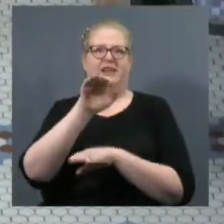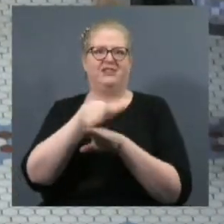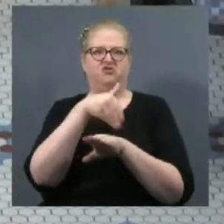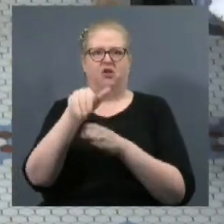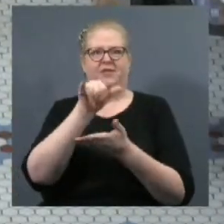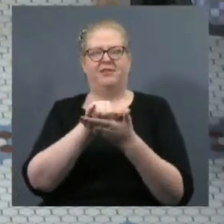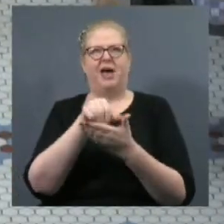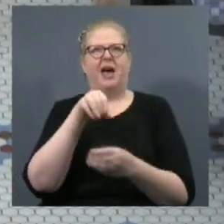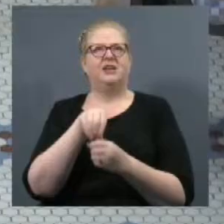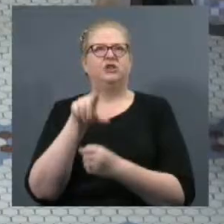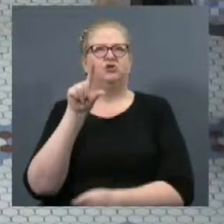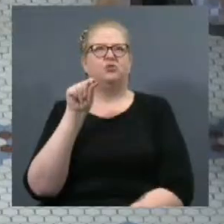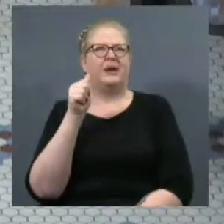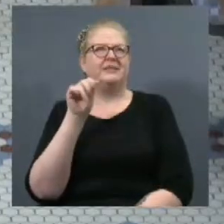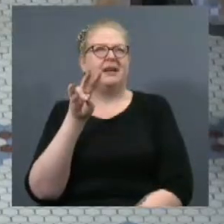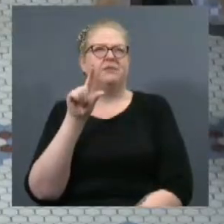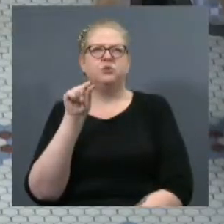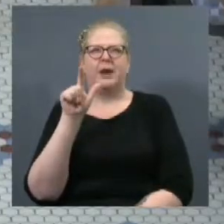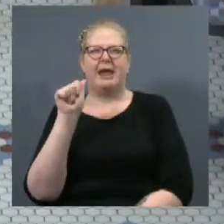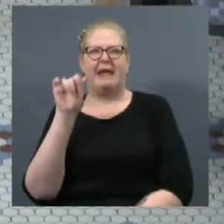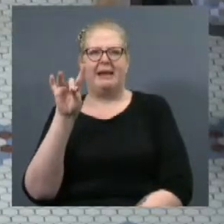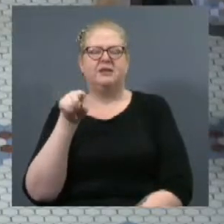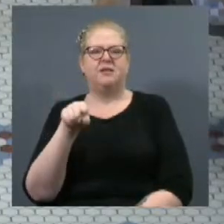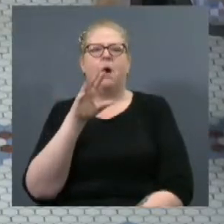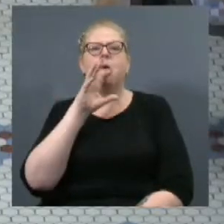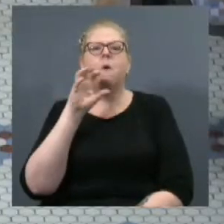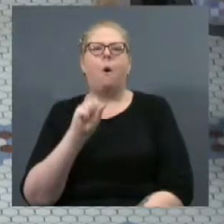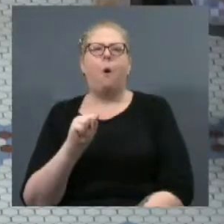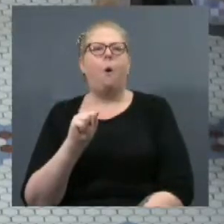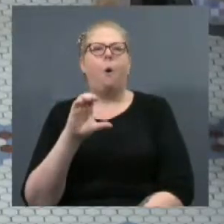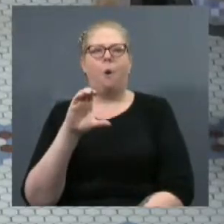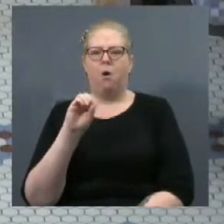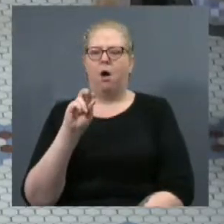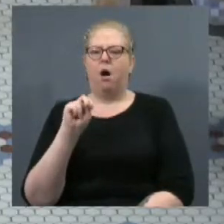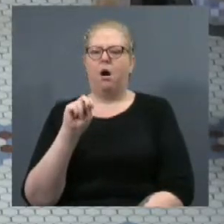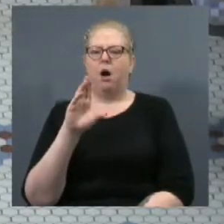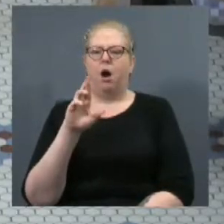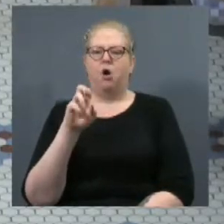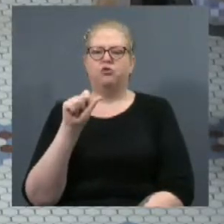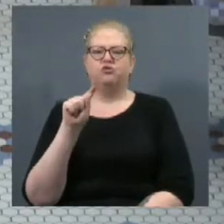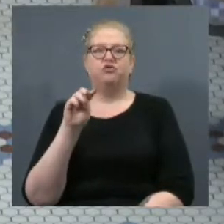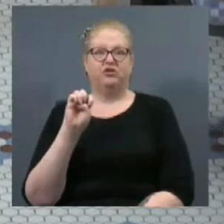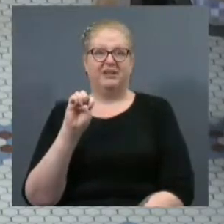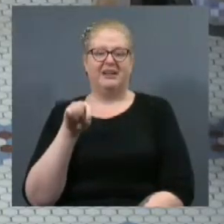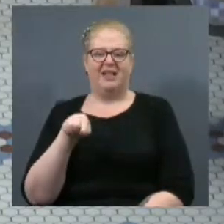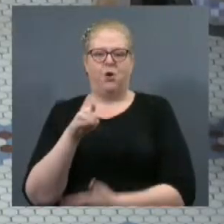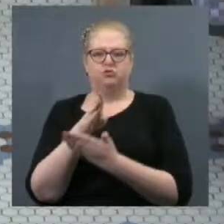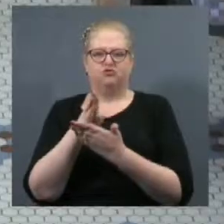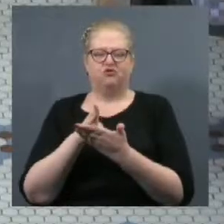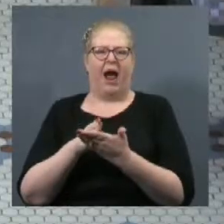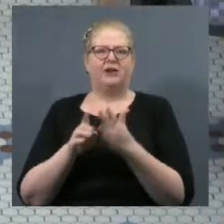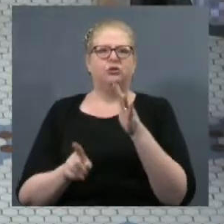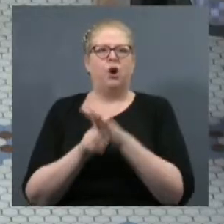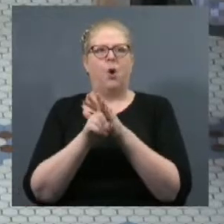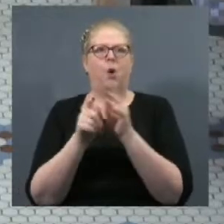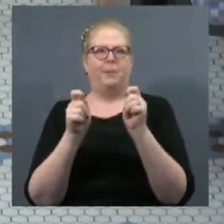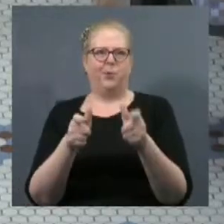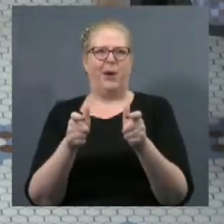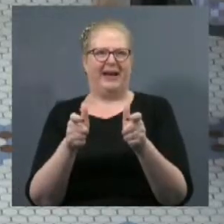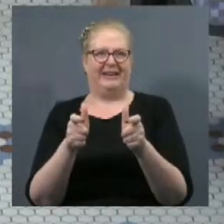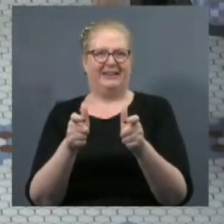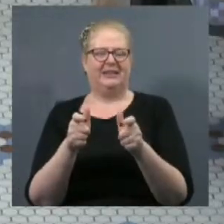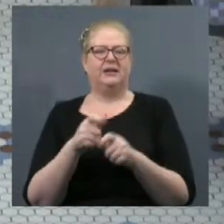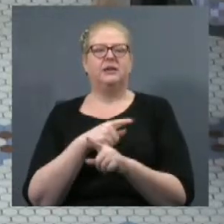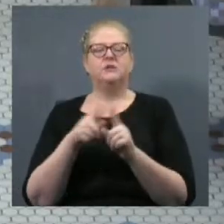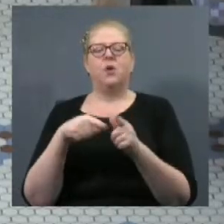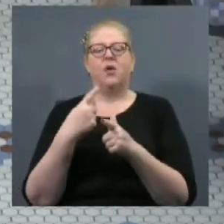that's an old concrete pavement, and you have those reflective cracks show up very quickly. And when we did that, for the last 7